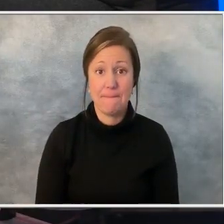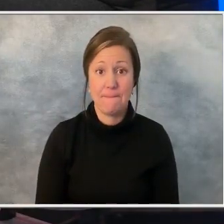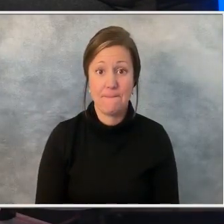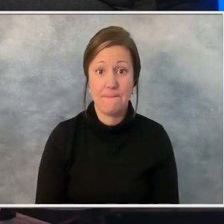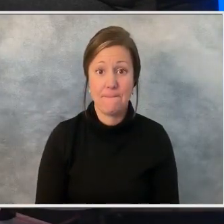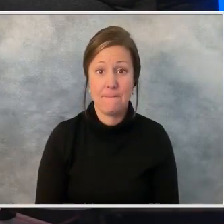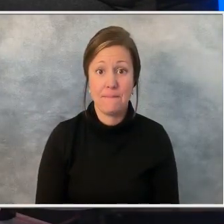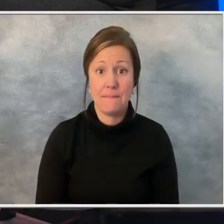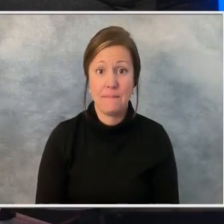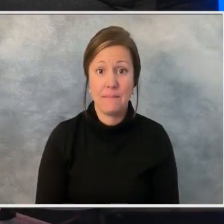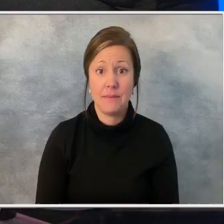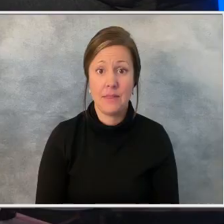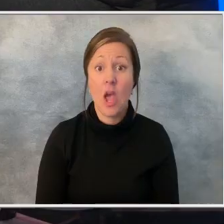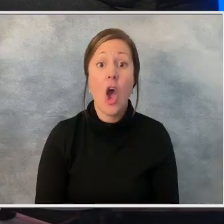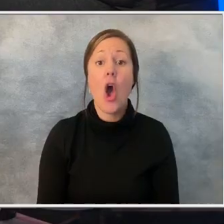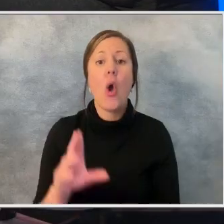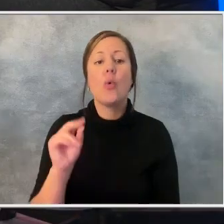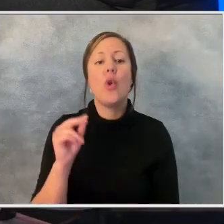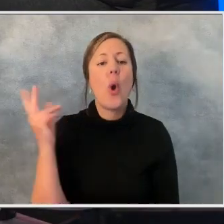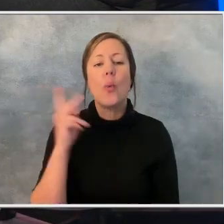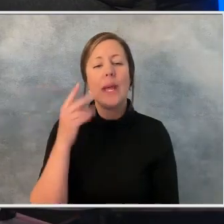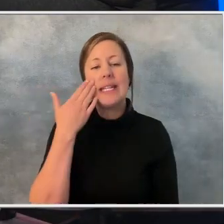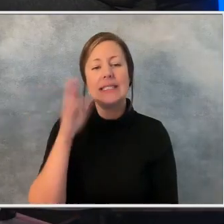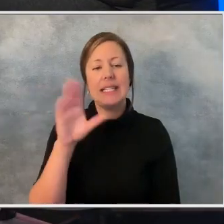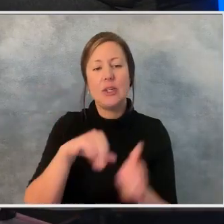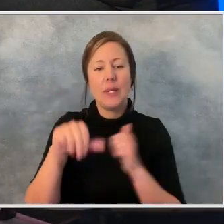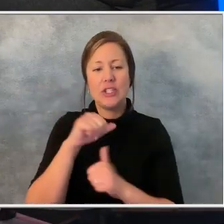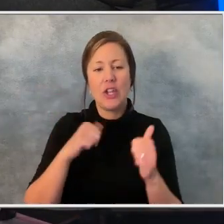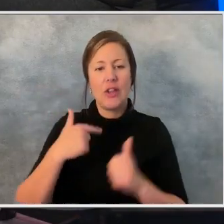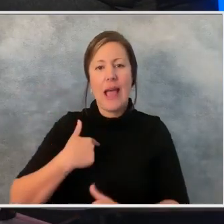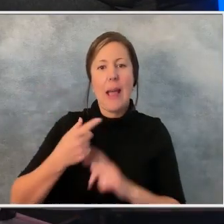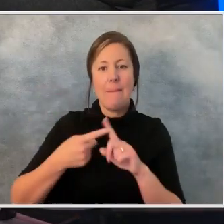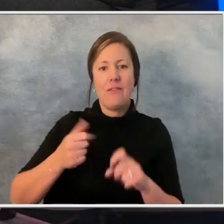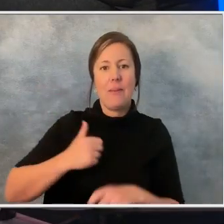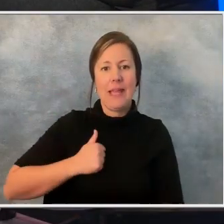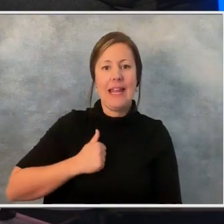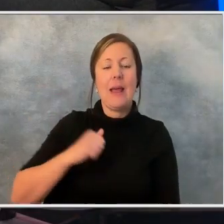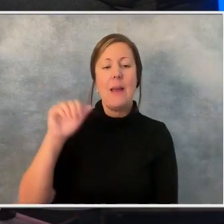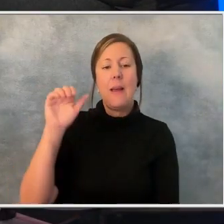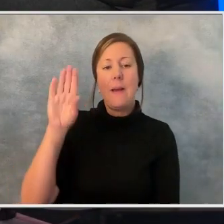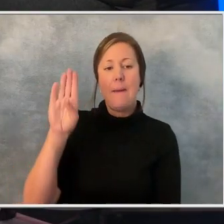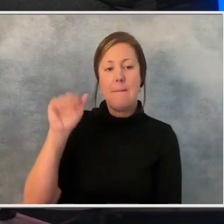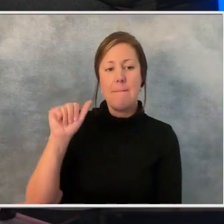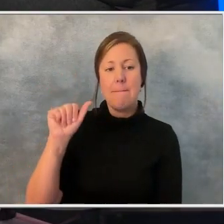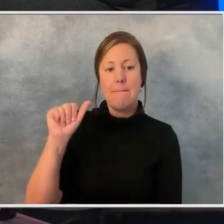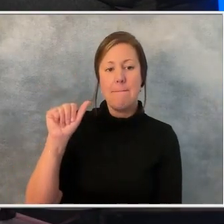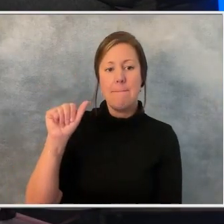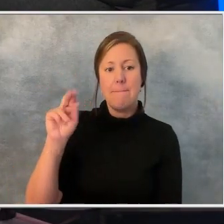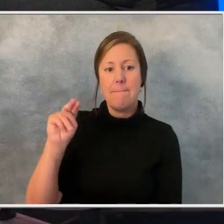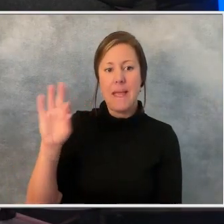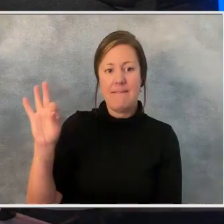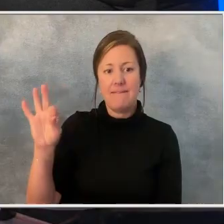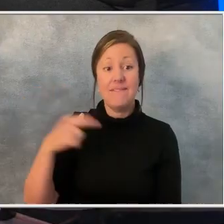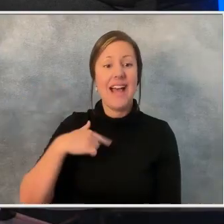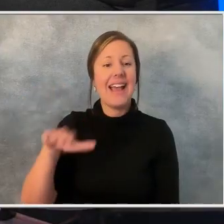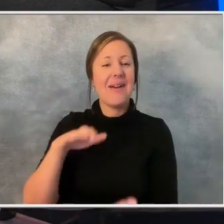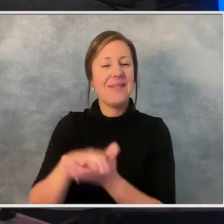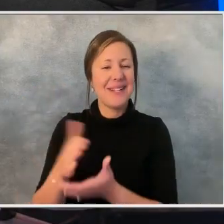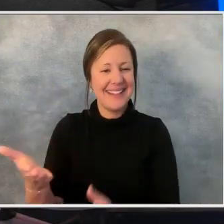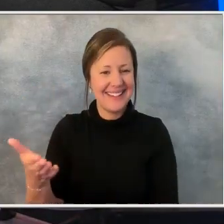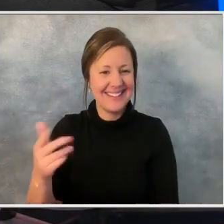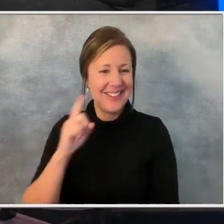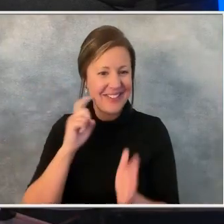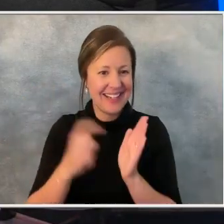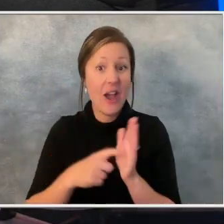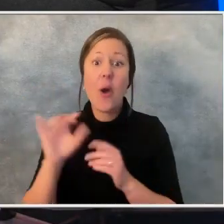didn't know each other then. Okay. But we in Banff. That's Banff because I recognize it because I got married in Banff. Oh, well, that's another picture. The next